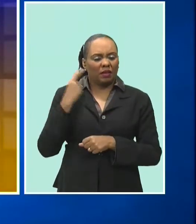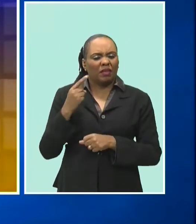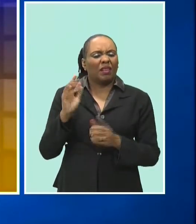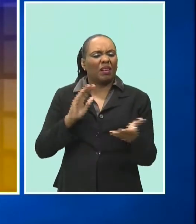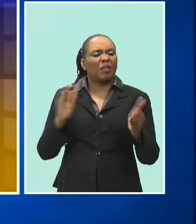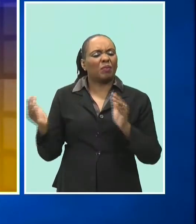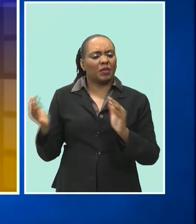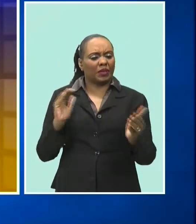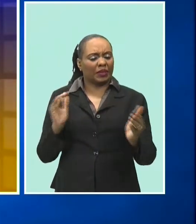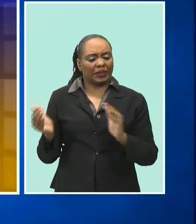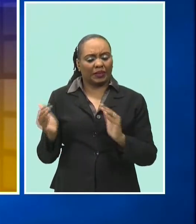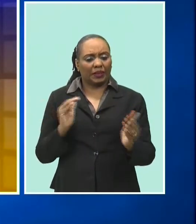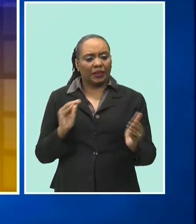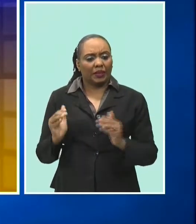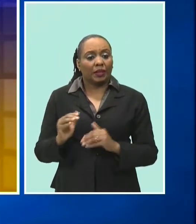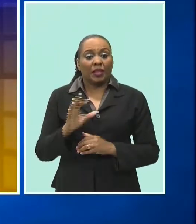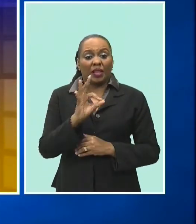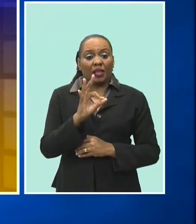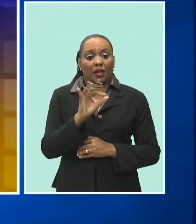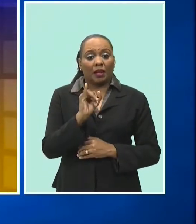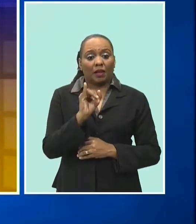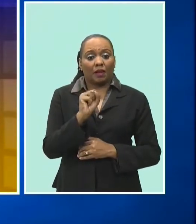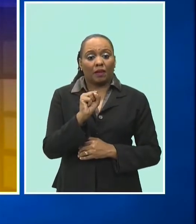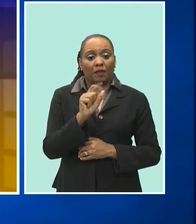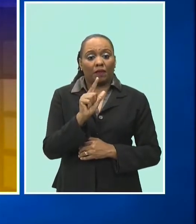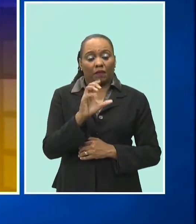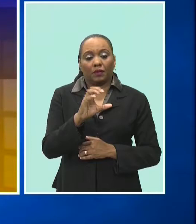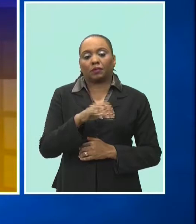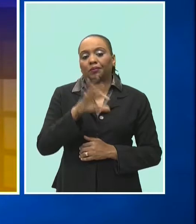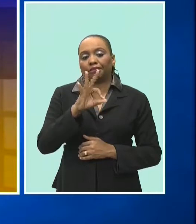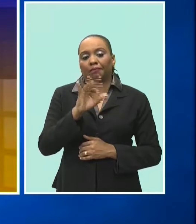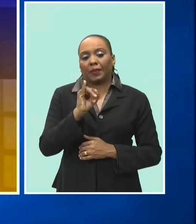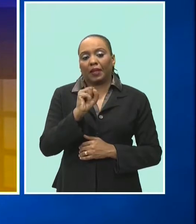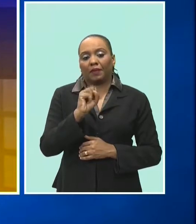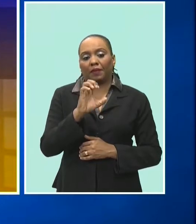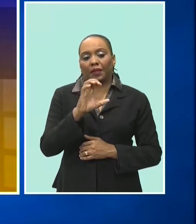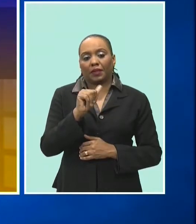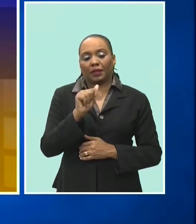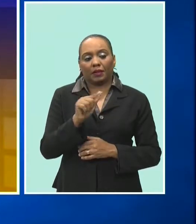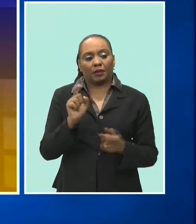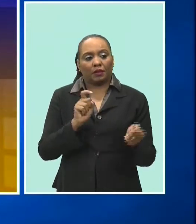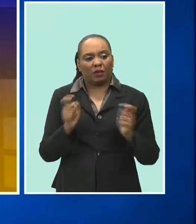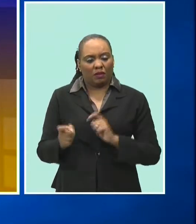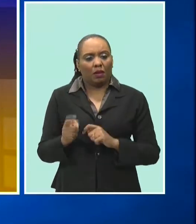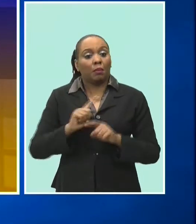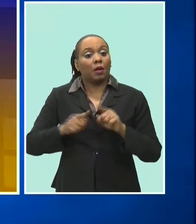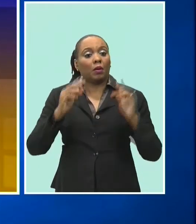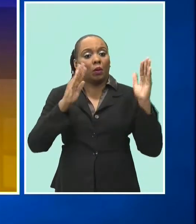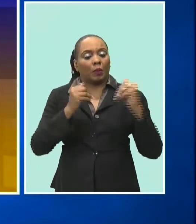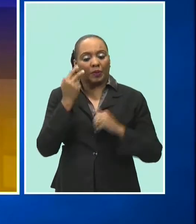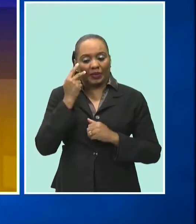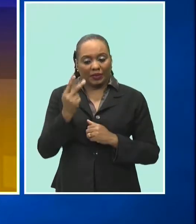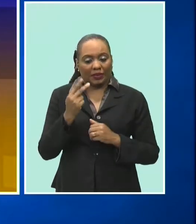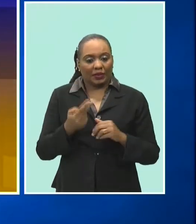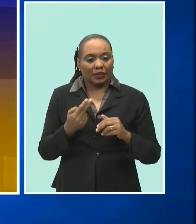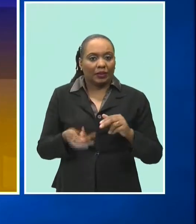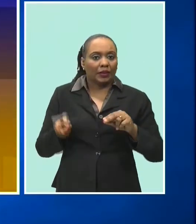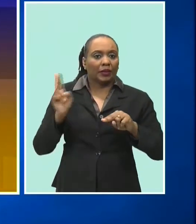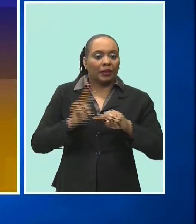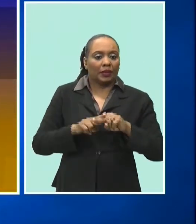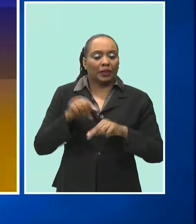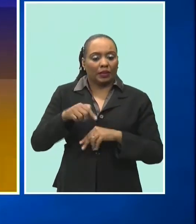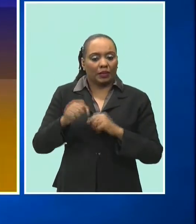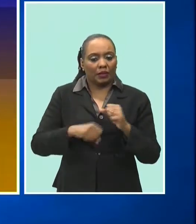reforms, especially the fiscal reforms. But we will likely see growth this year, albeit at a weak pace, not